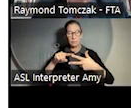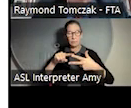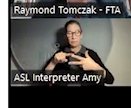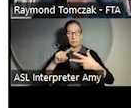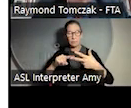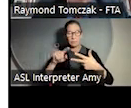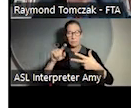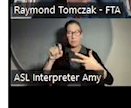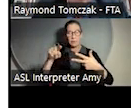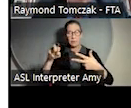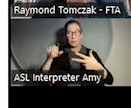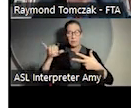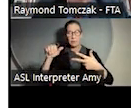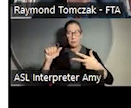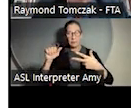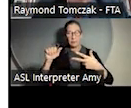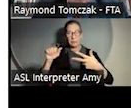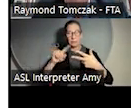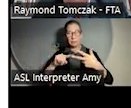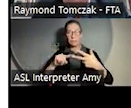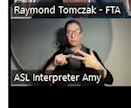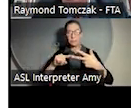Is Tatiana Kersner with us?